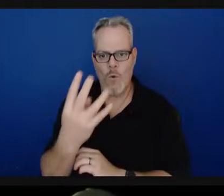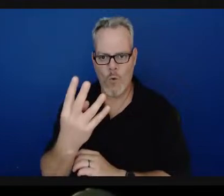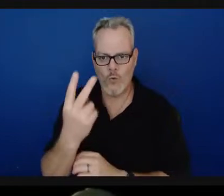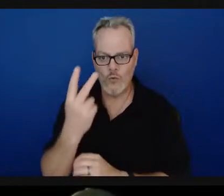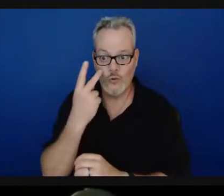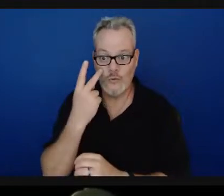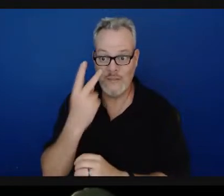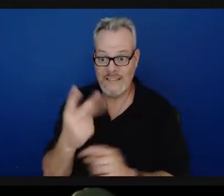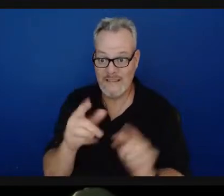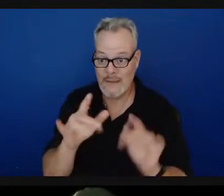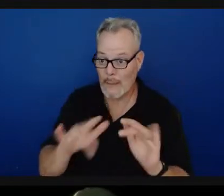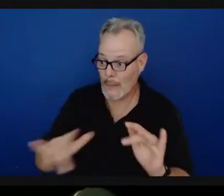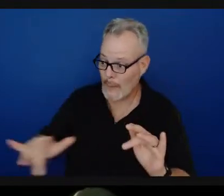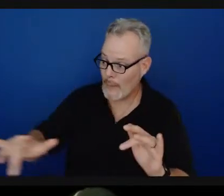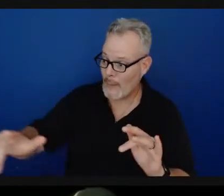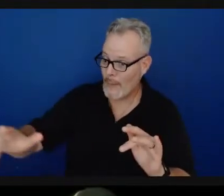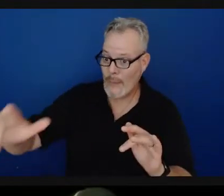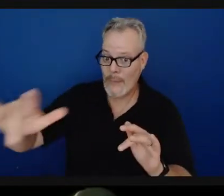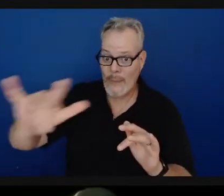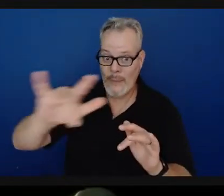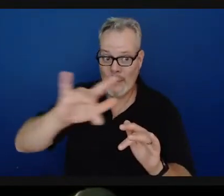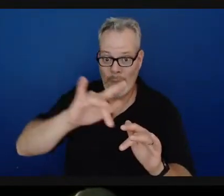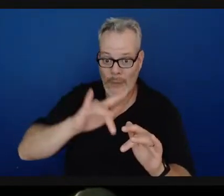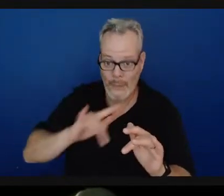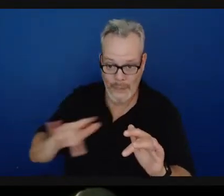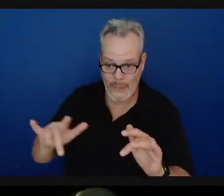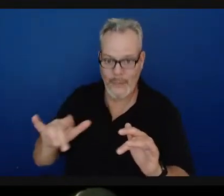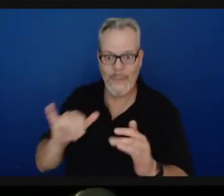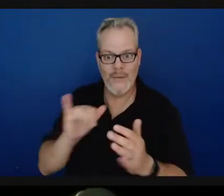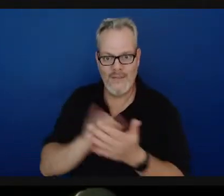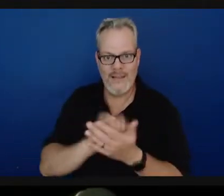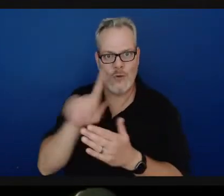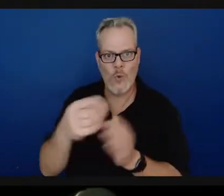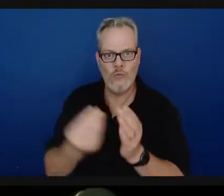nothing around it except the flows from this